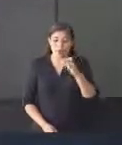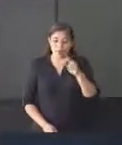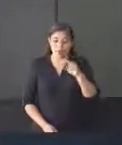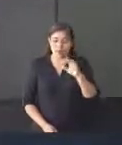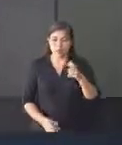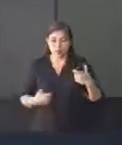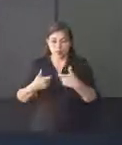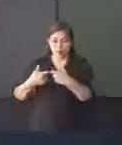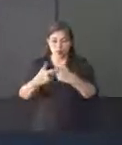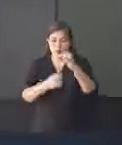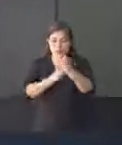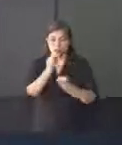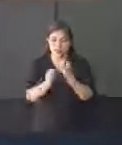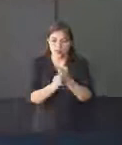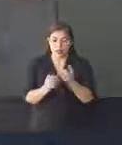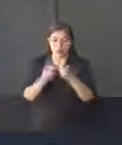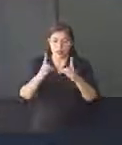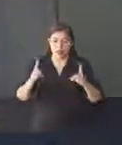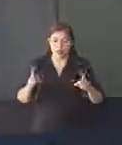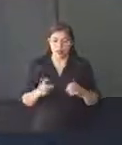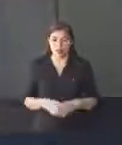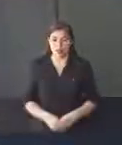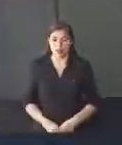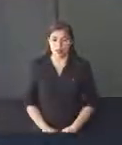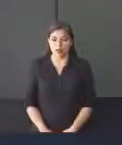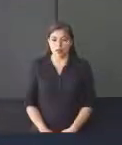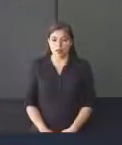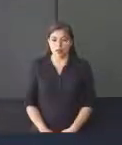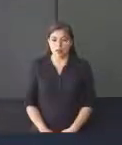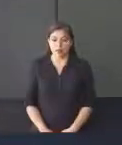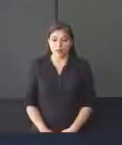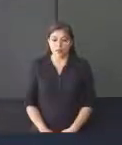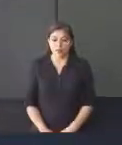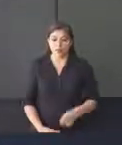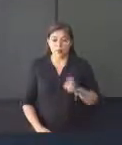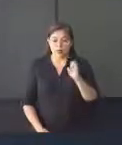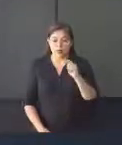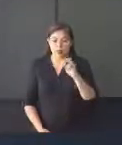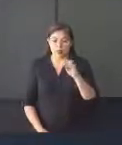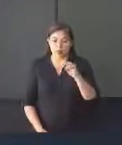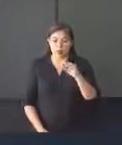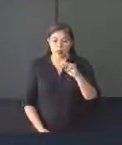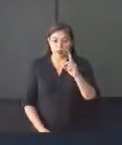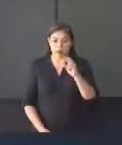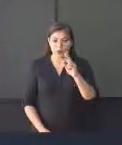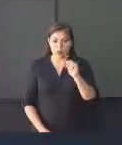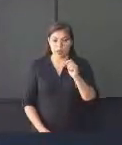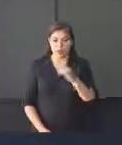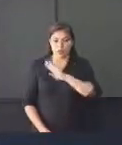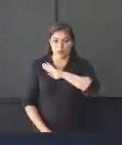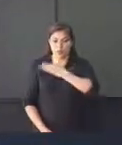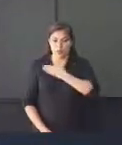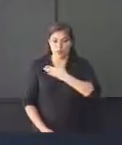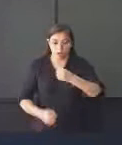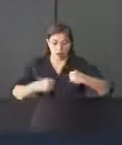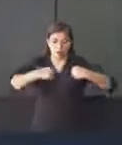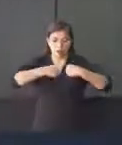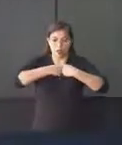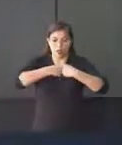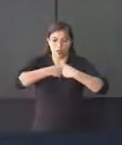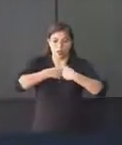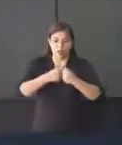Director of the Agencia Extremeña de Cooperación Internacional para el Desarrollo from Extremadura,